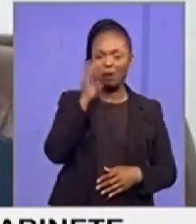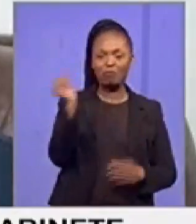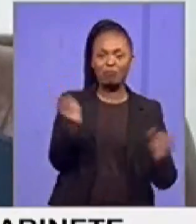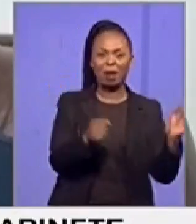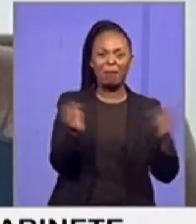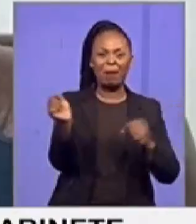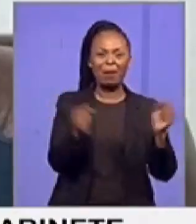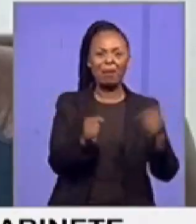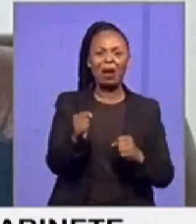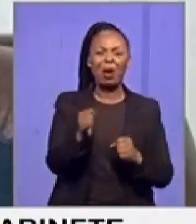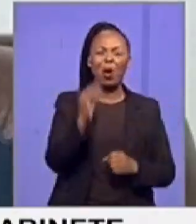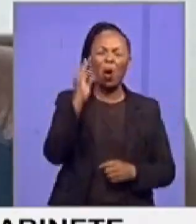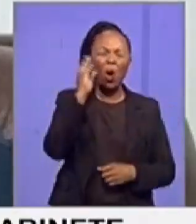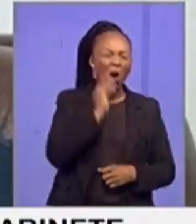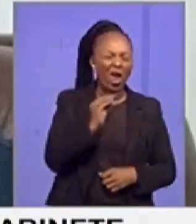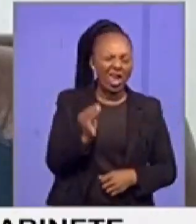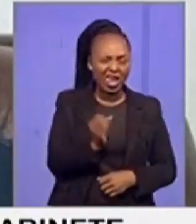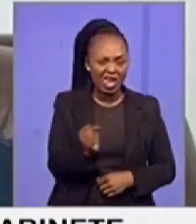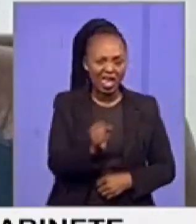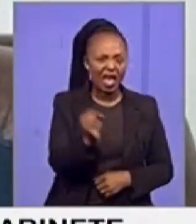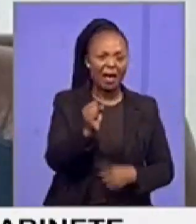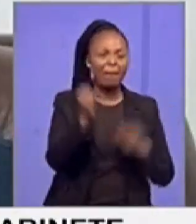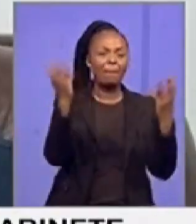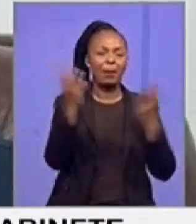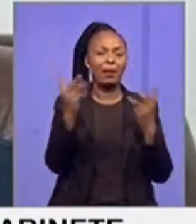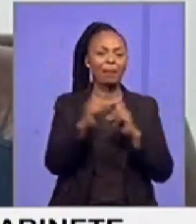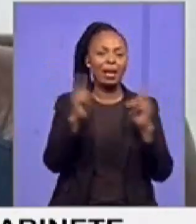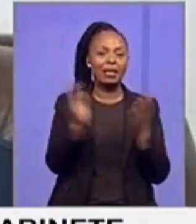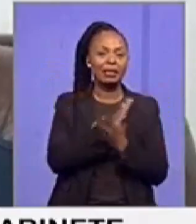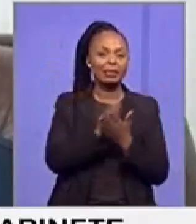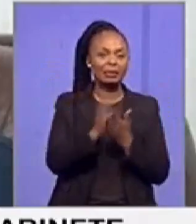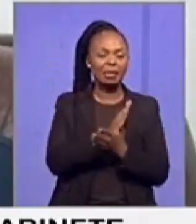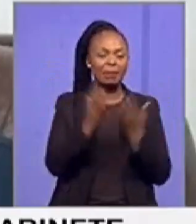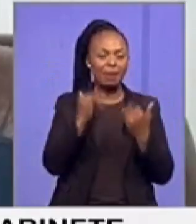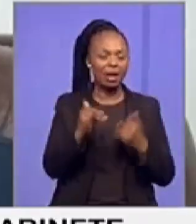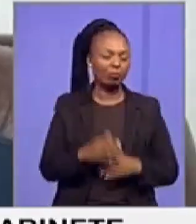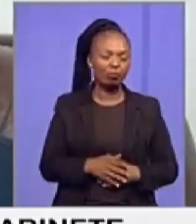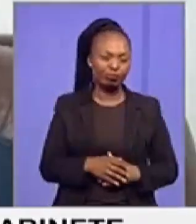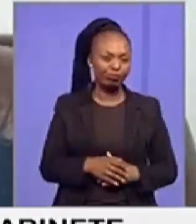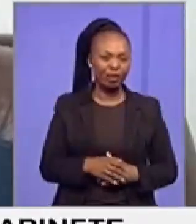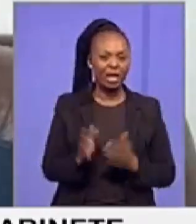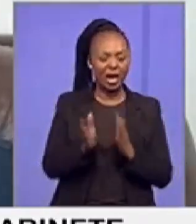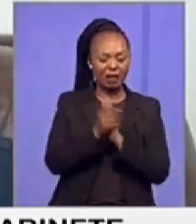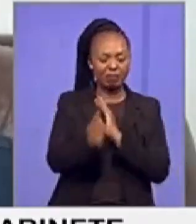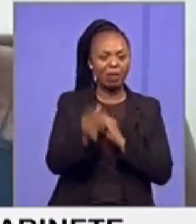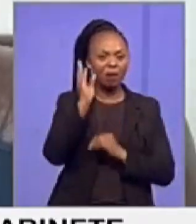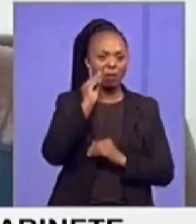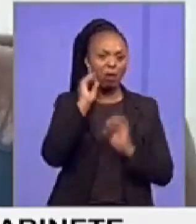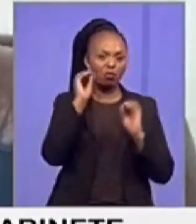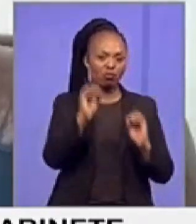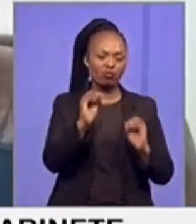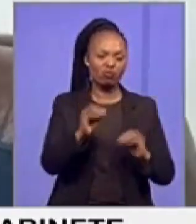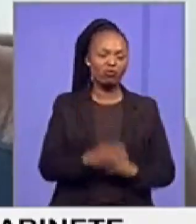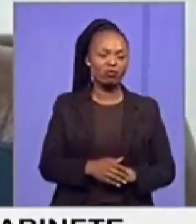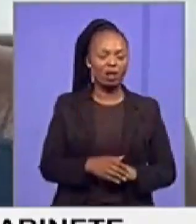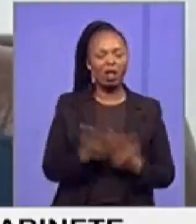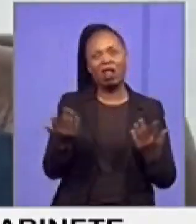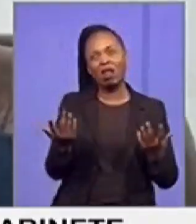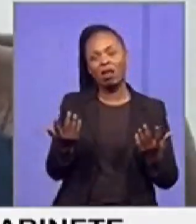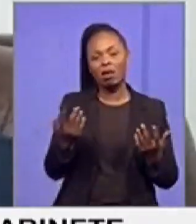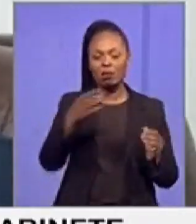haholo ba se ba tsofetse empa re tshwantse re hopole ba bang ba bone ka nnete ba na le boiphihlelo mohlomong ja ka mo